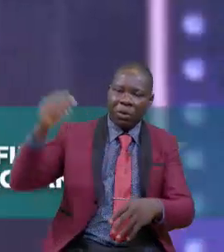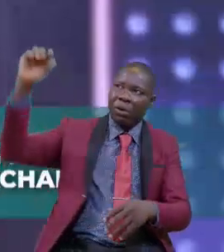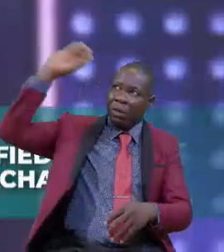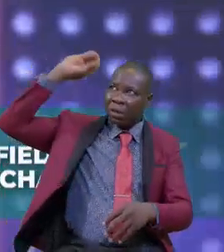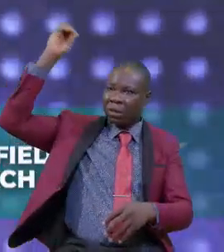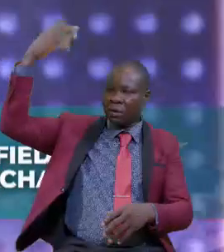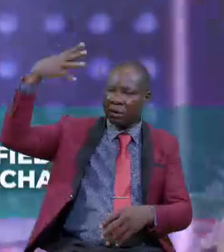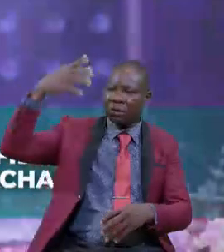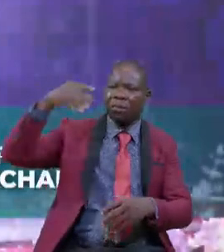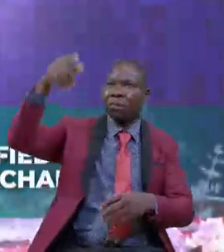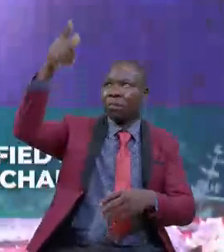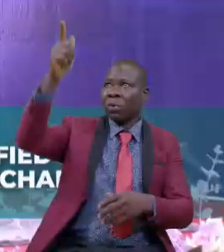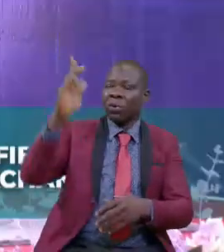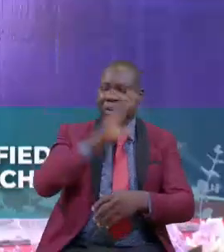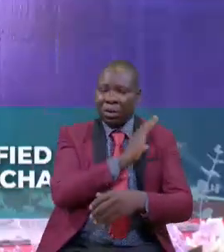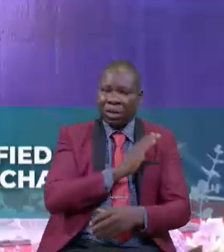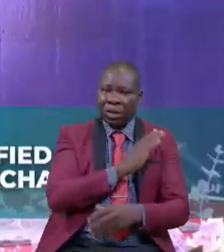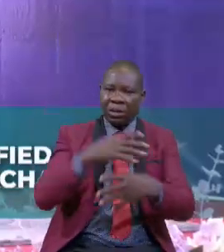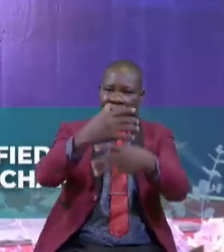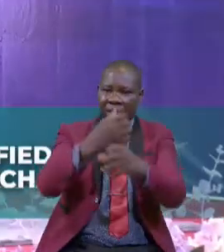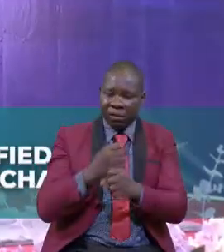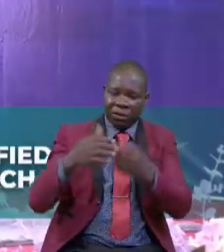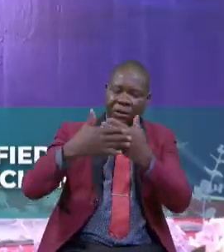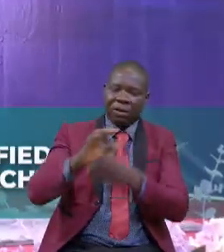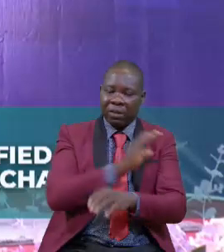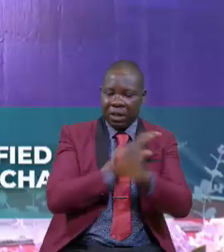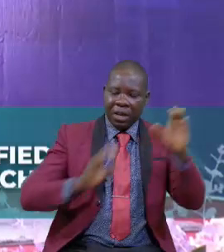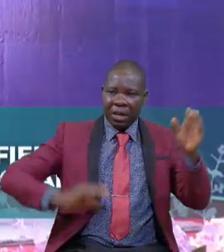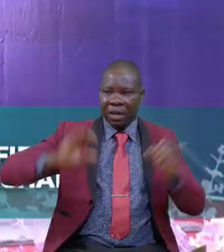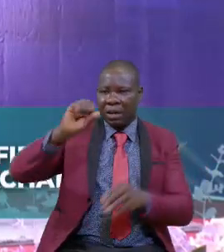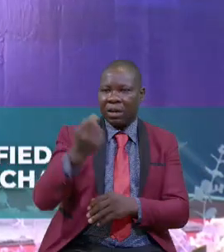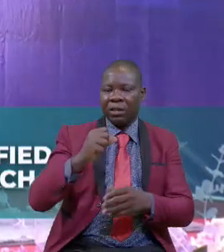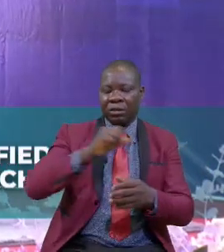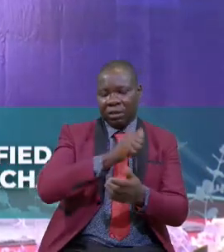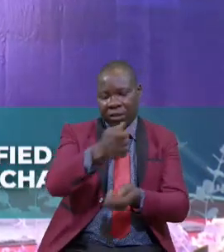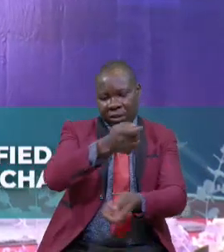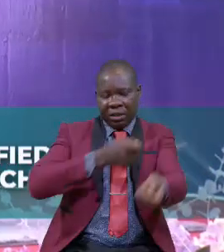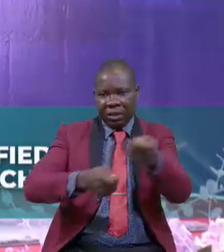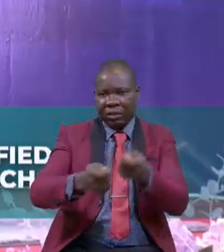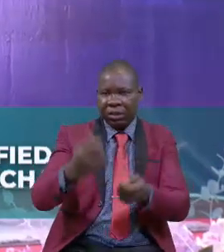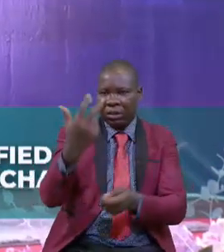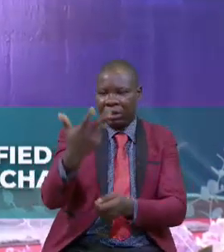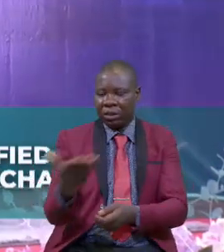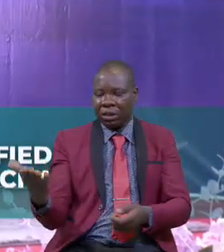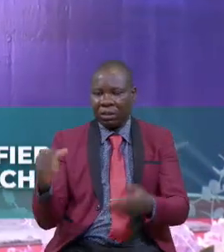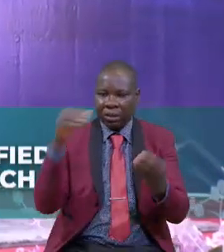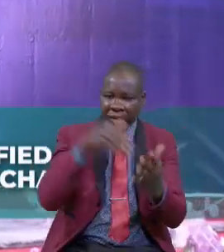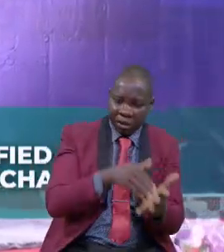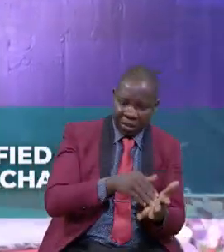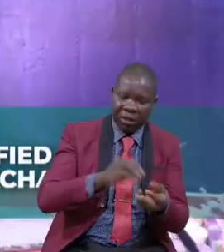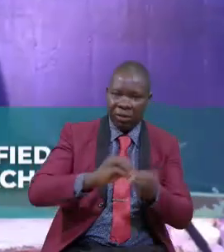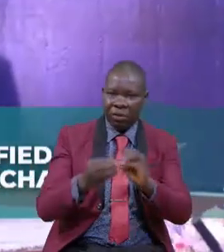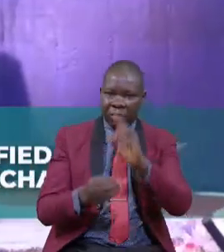Christ's exchange. We're looking at three things again. Number one, we're looking at the foundation